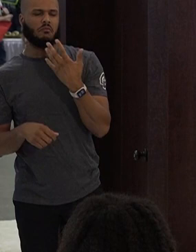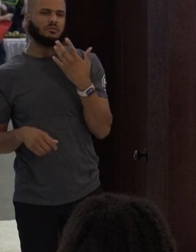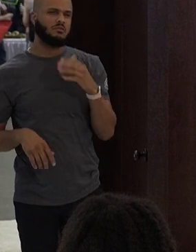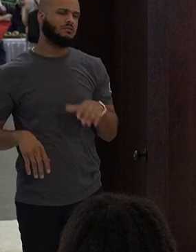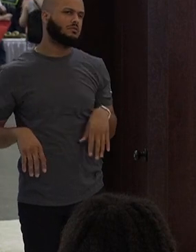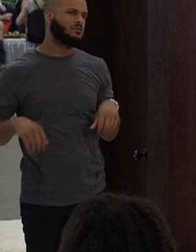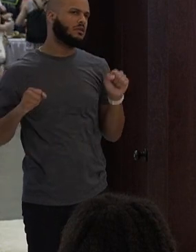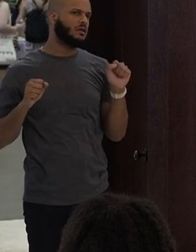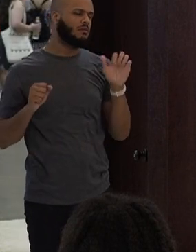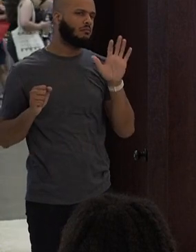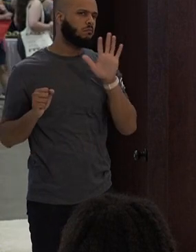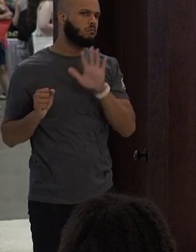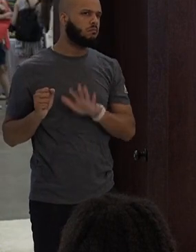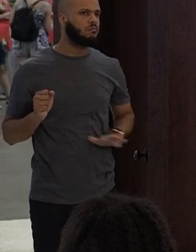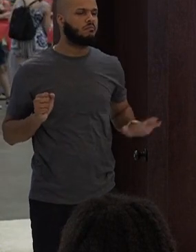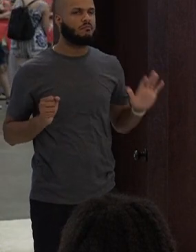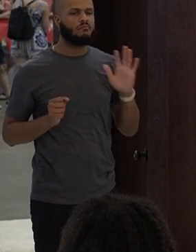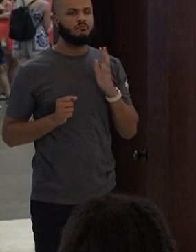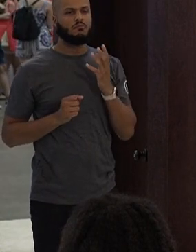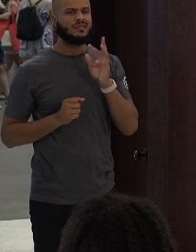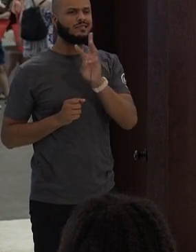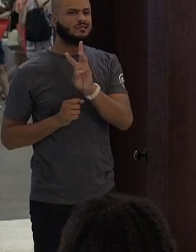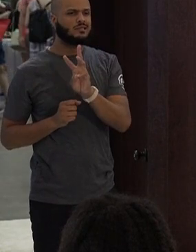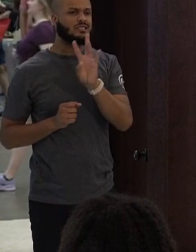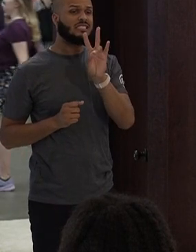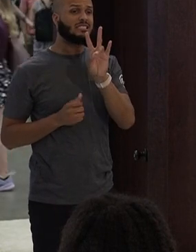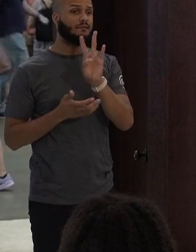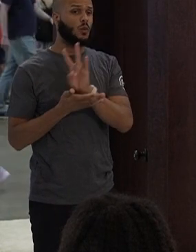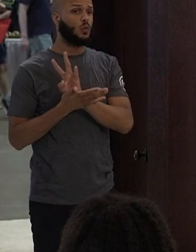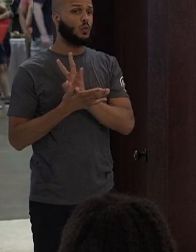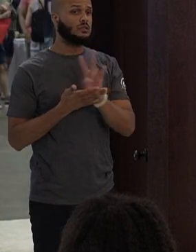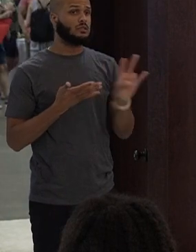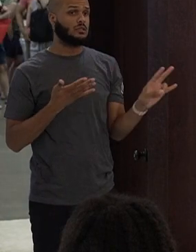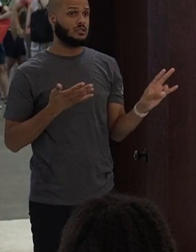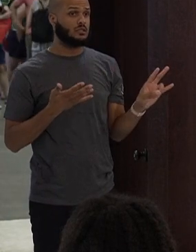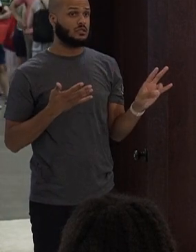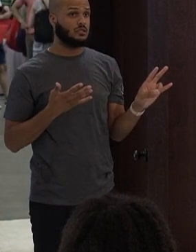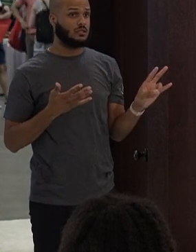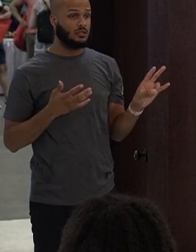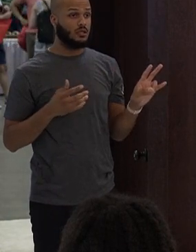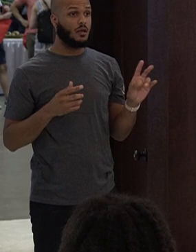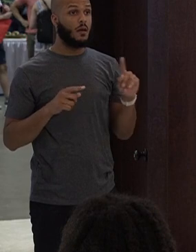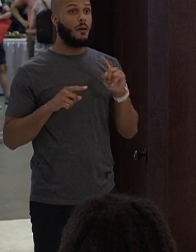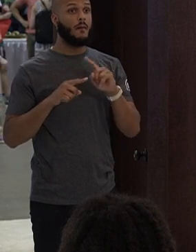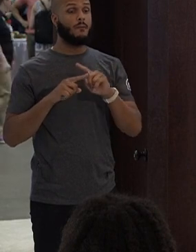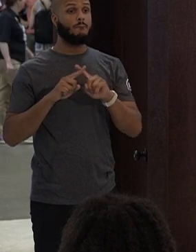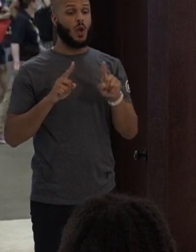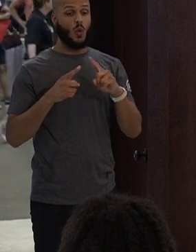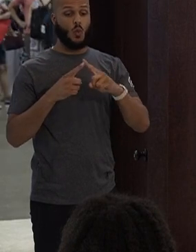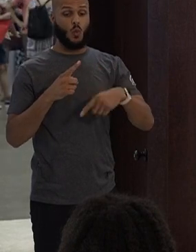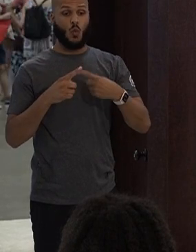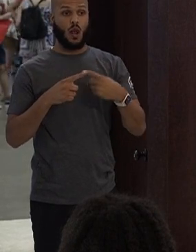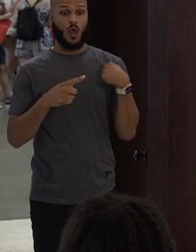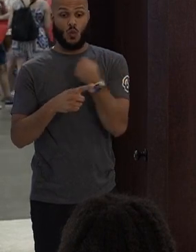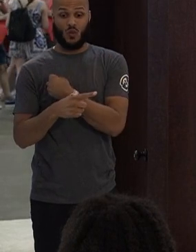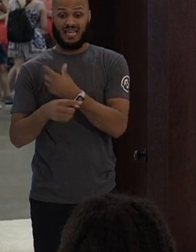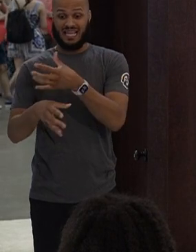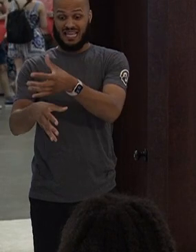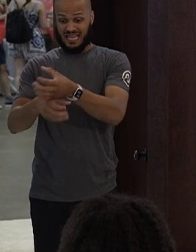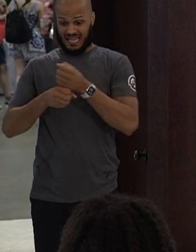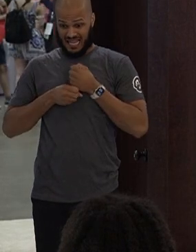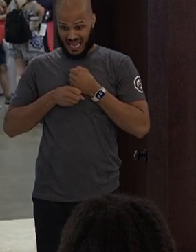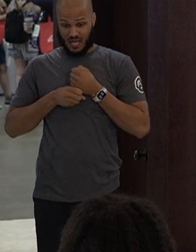I think we're around maybe 6-7 weeks, but the effective date of registration is when we get your work.